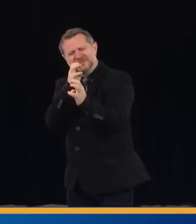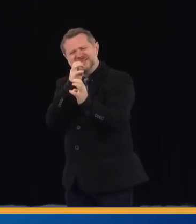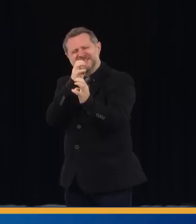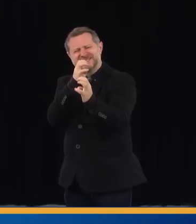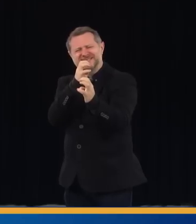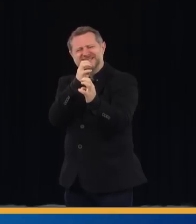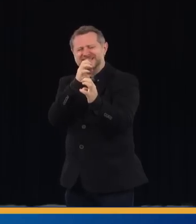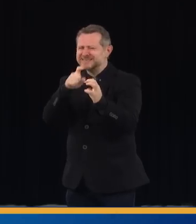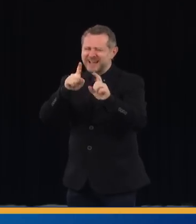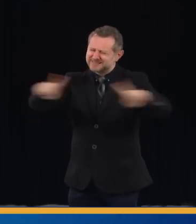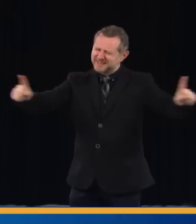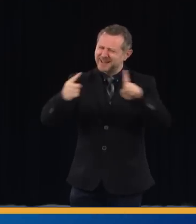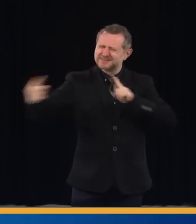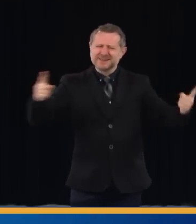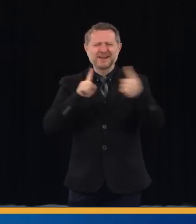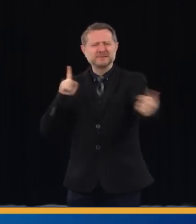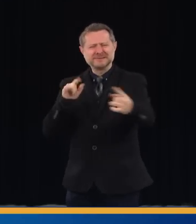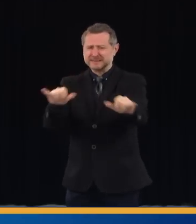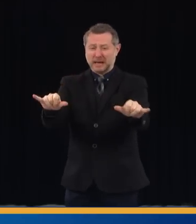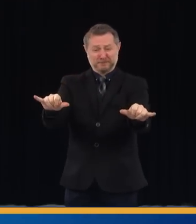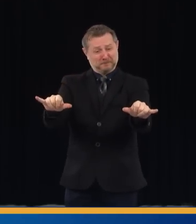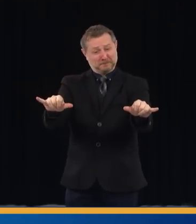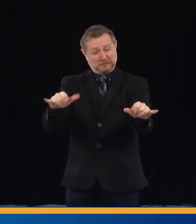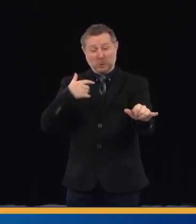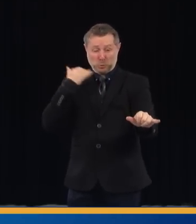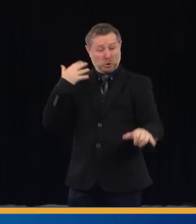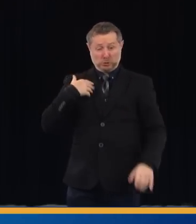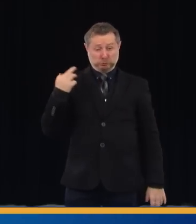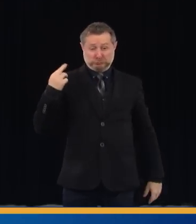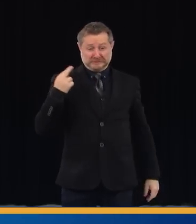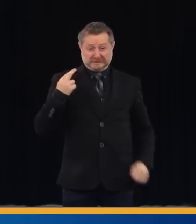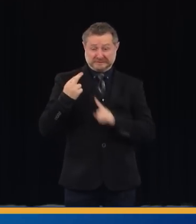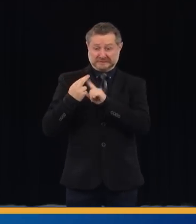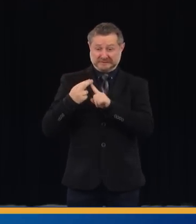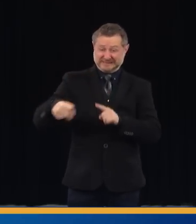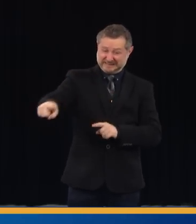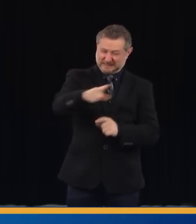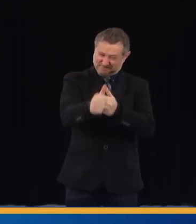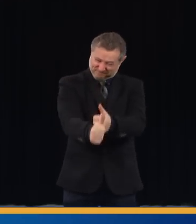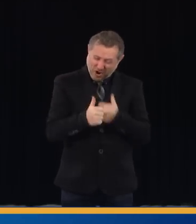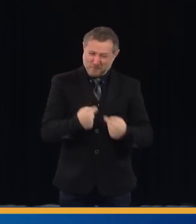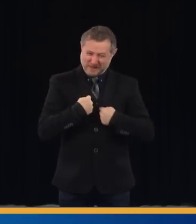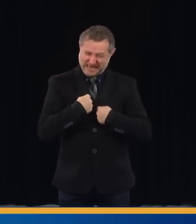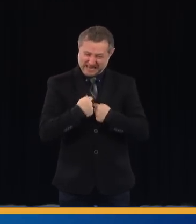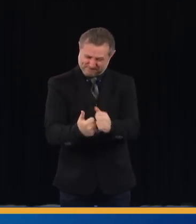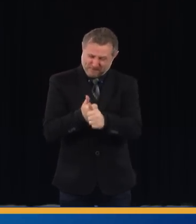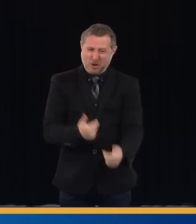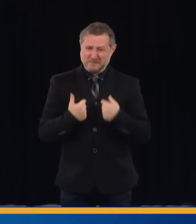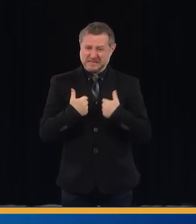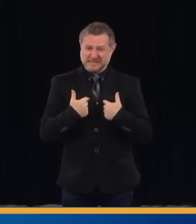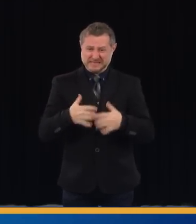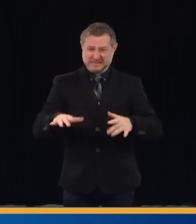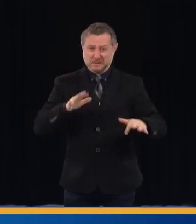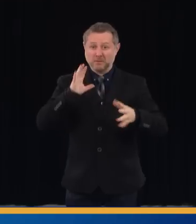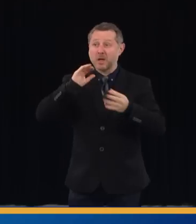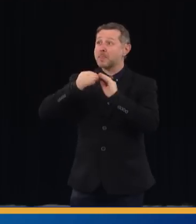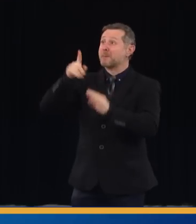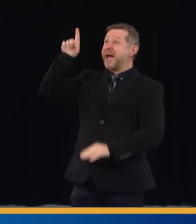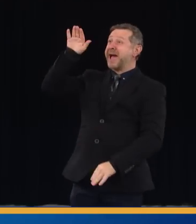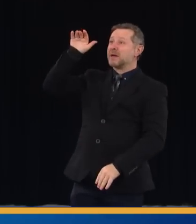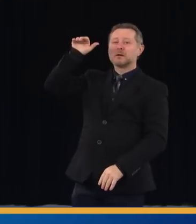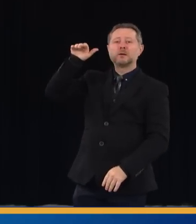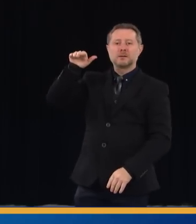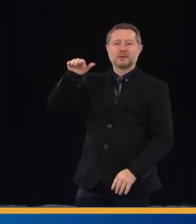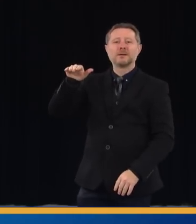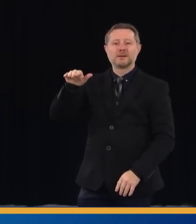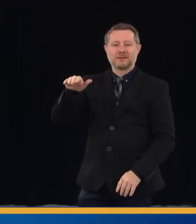it's because high compliance on social distancing will reduce the number. This is what they began talking about, flatten the curve, flatten